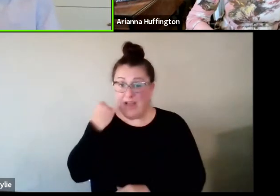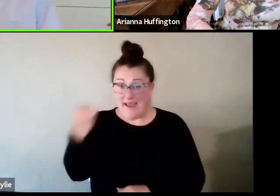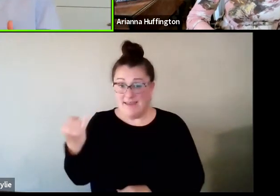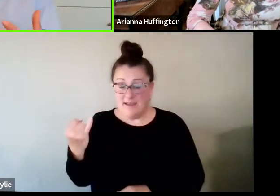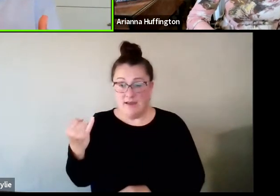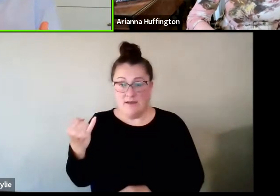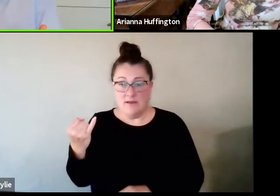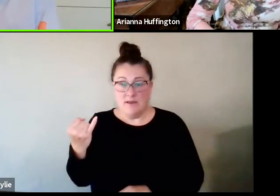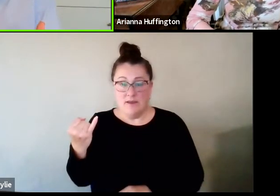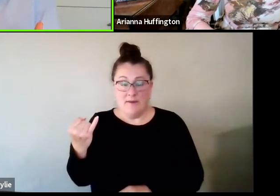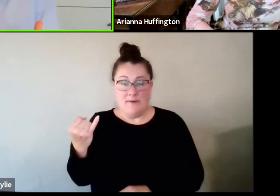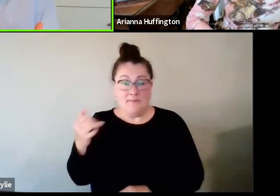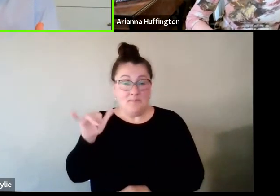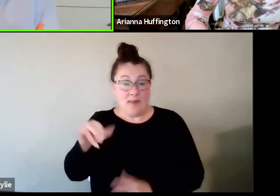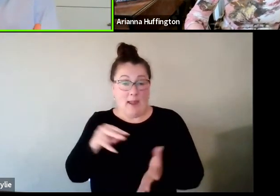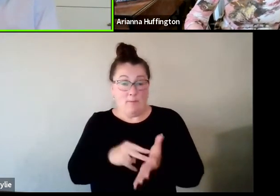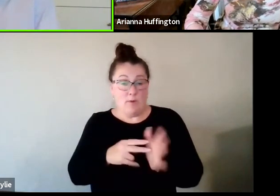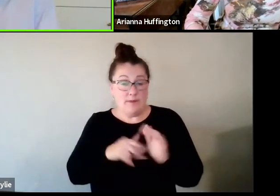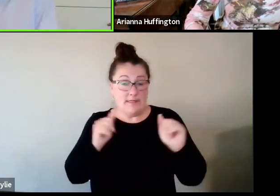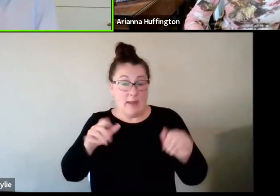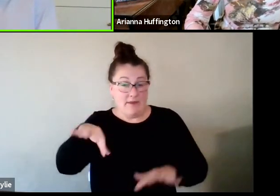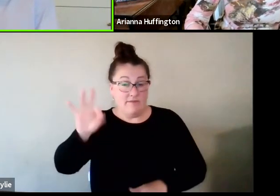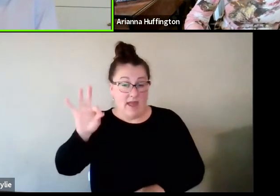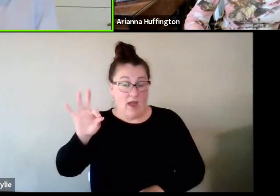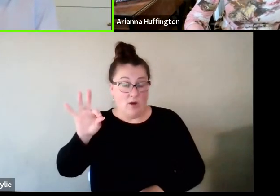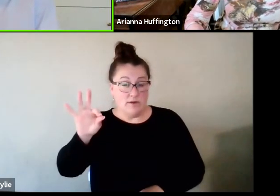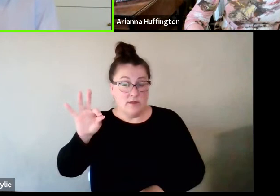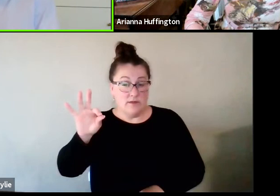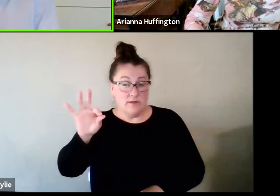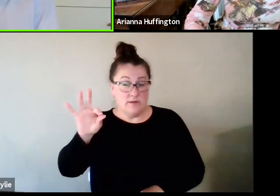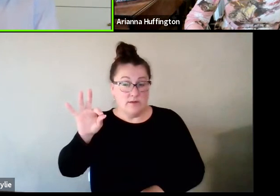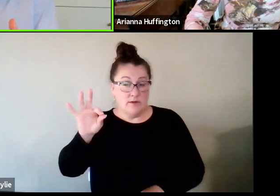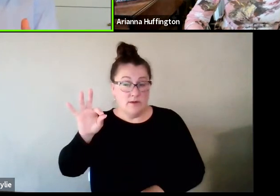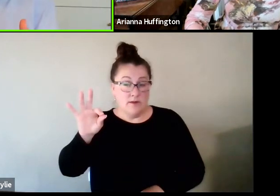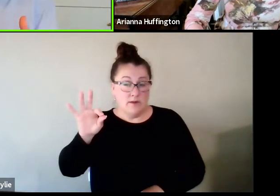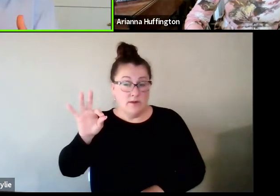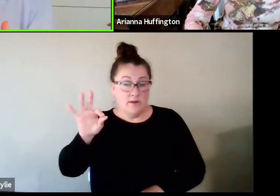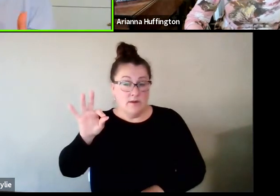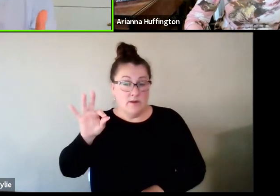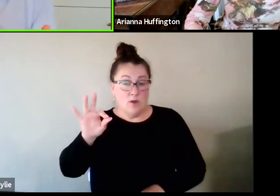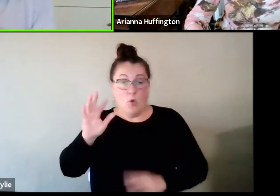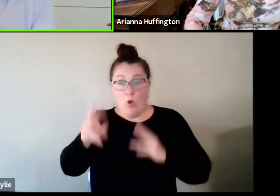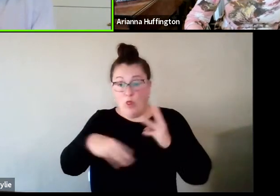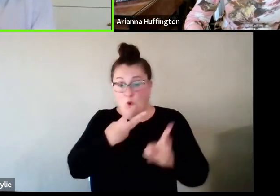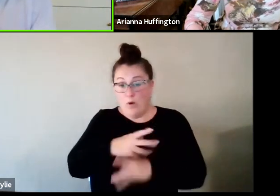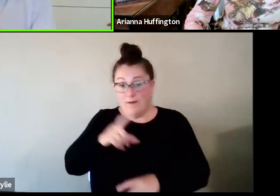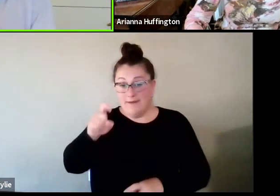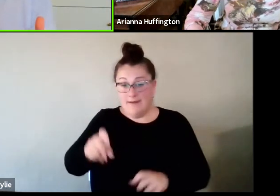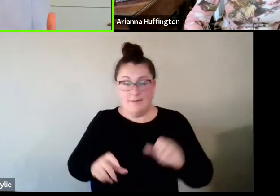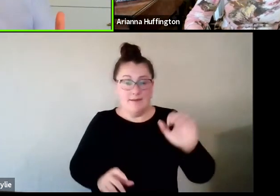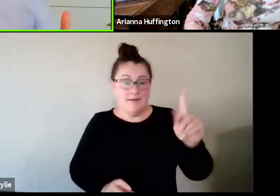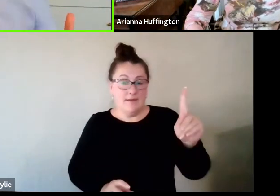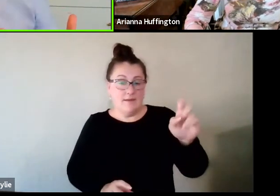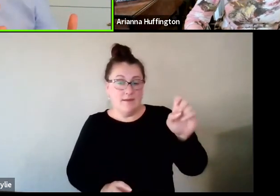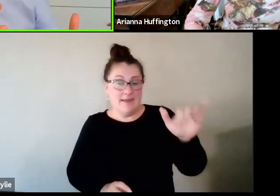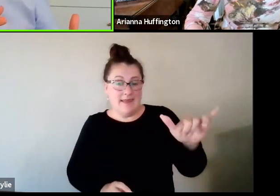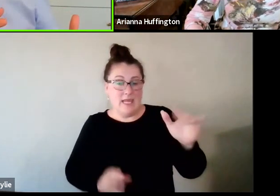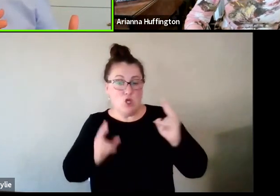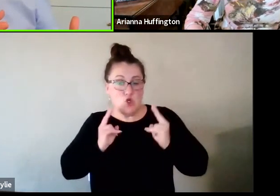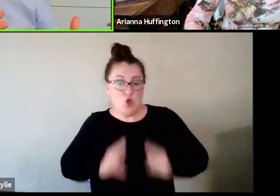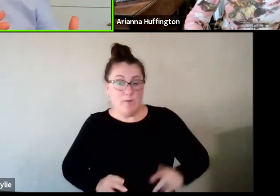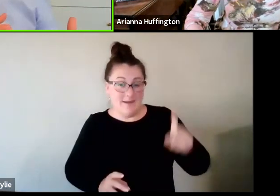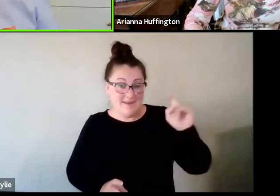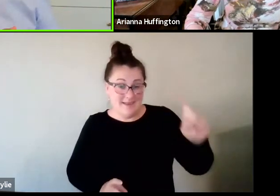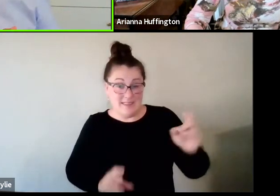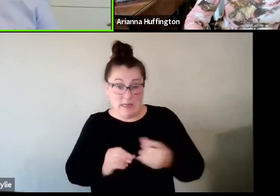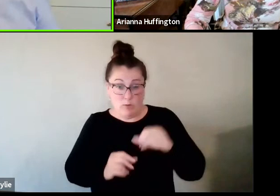purpose, you know, it can be found at the intersection with, you know, what the world needs, key human needs. Number two, what